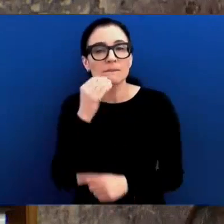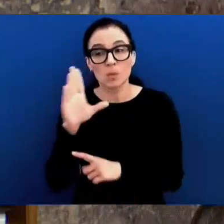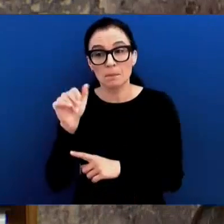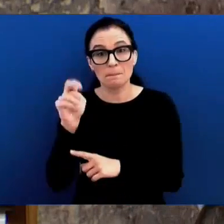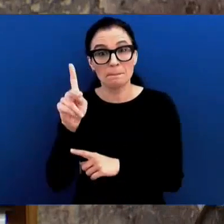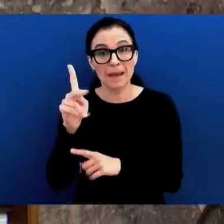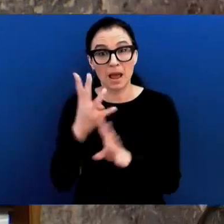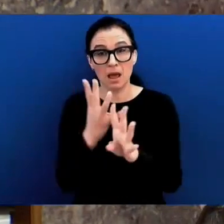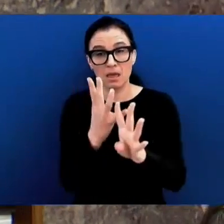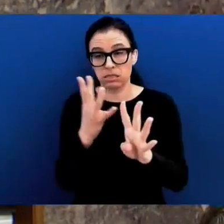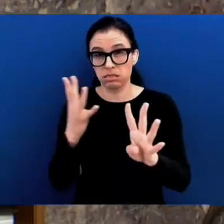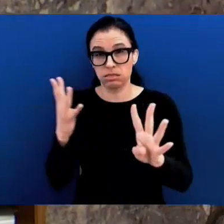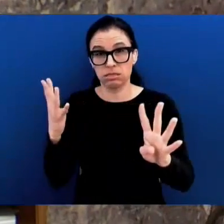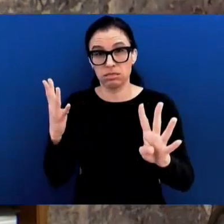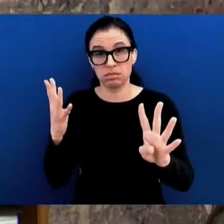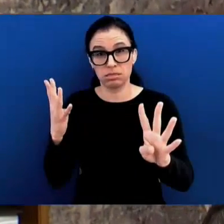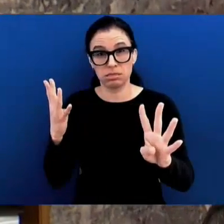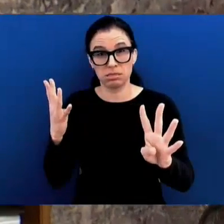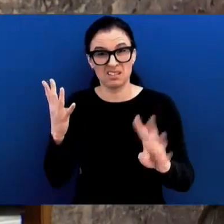their policies.